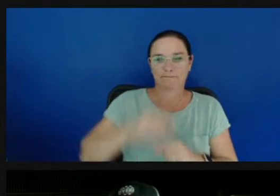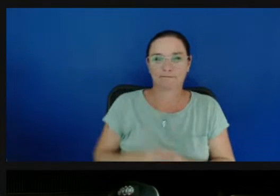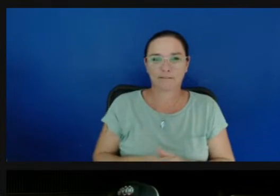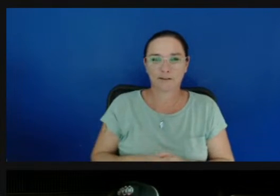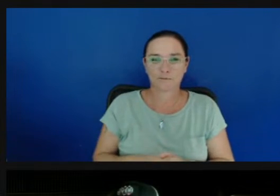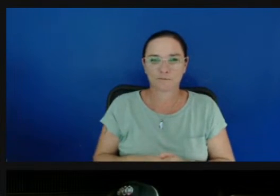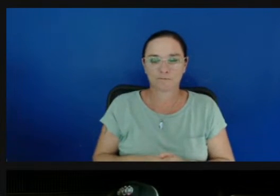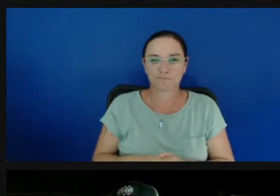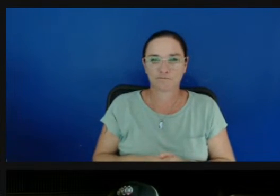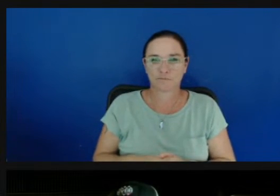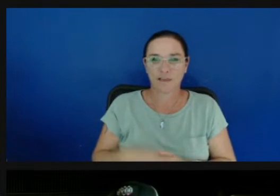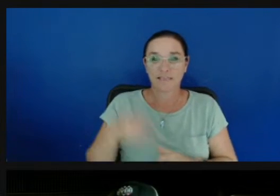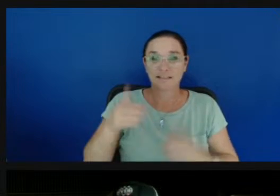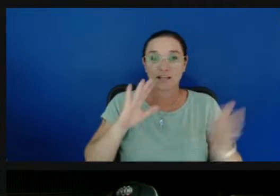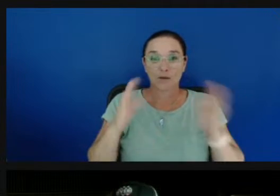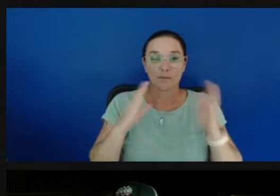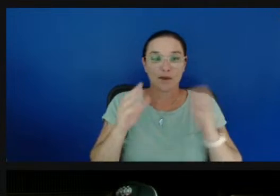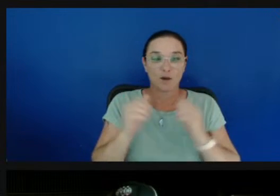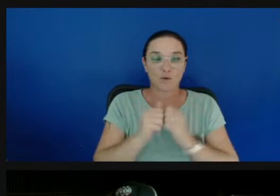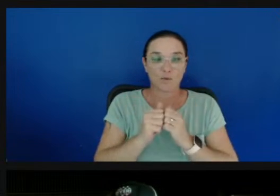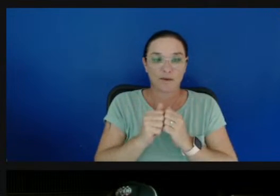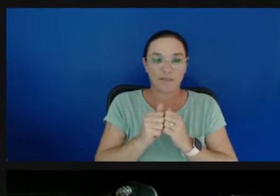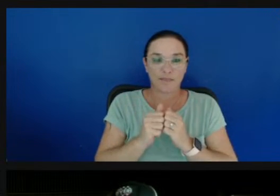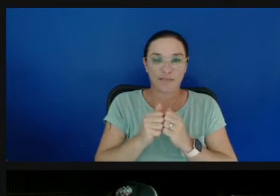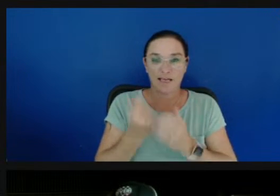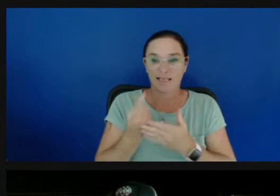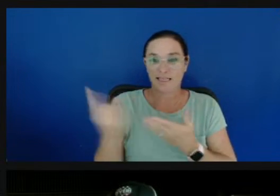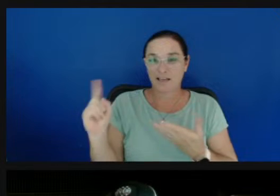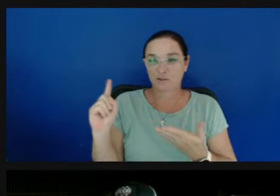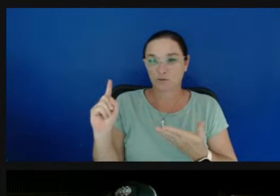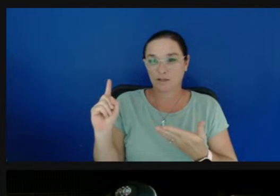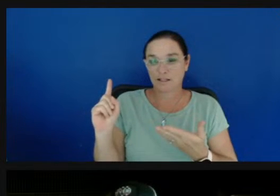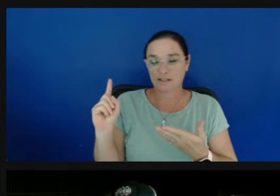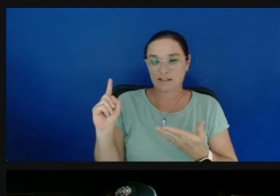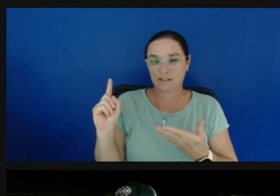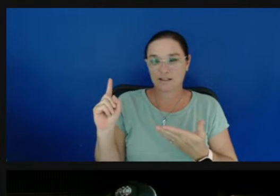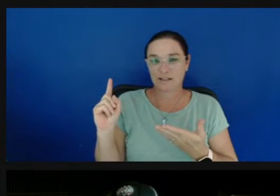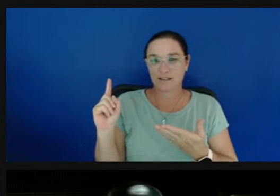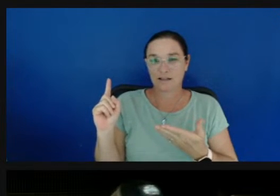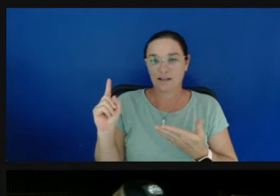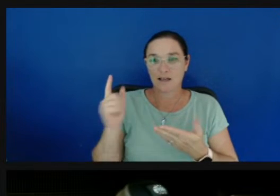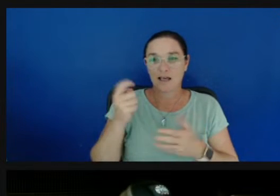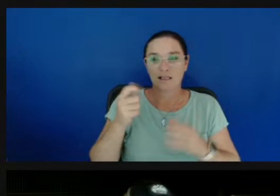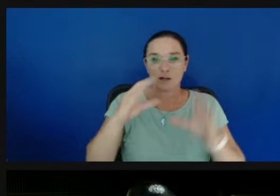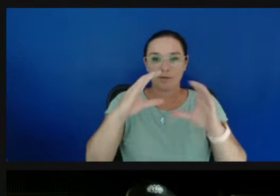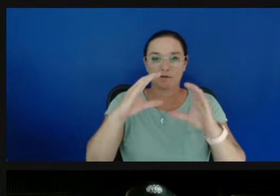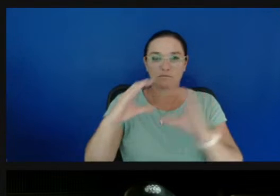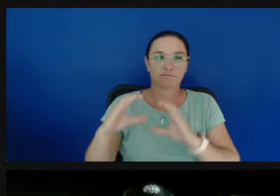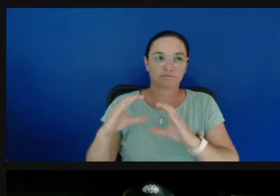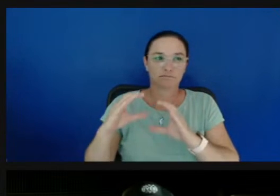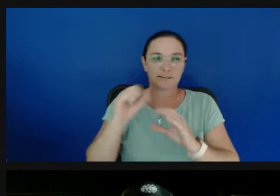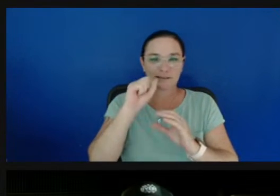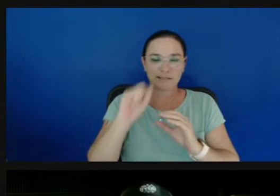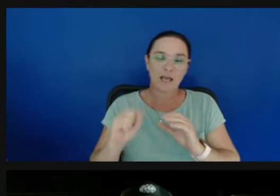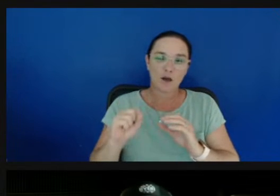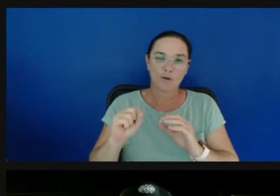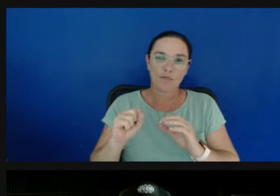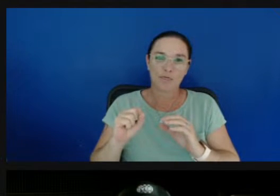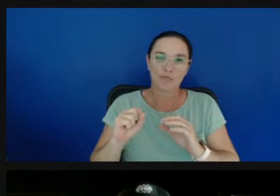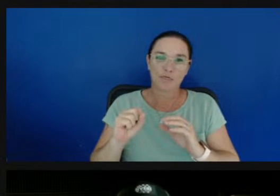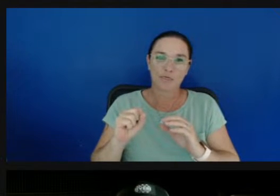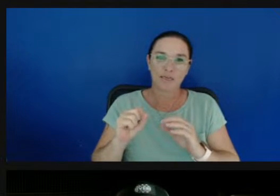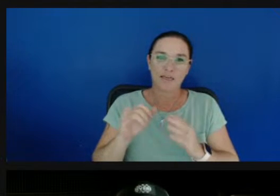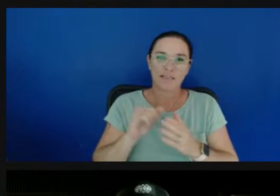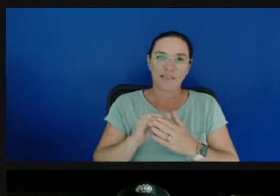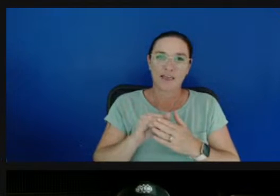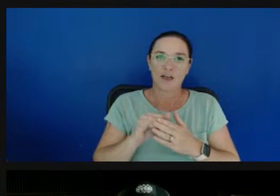And this is compared to last week's, which was a little shifted to the south, right? That was between